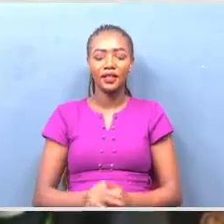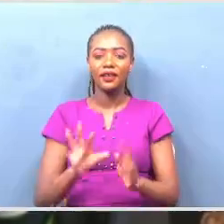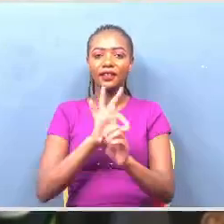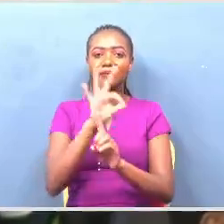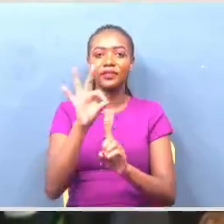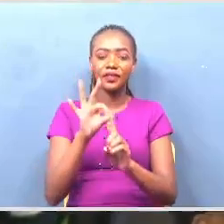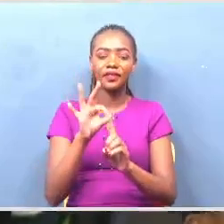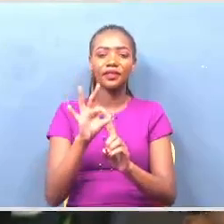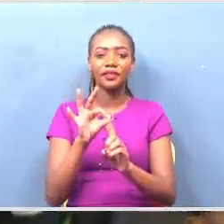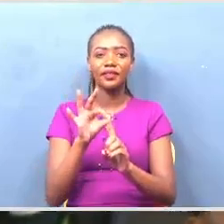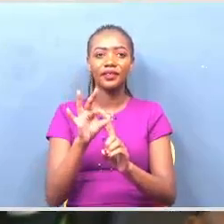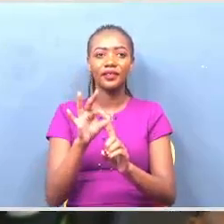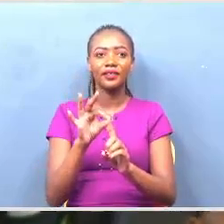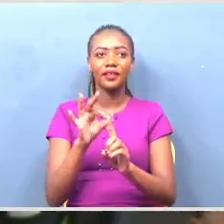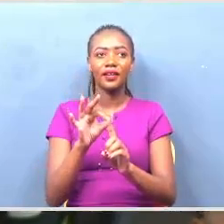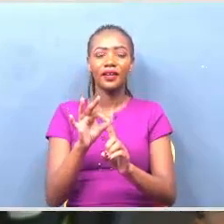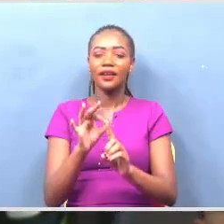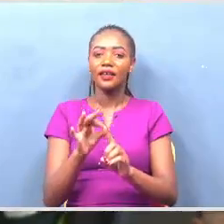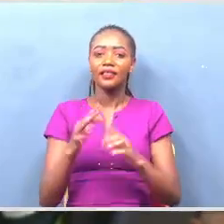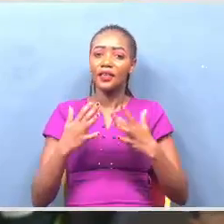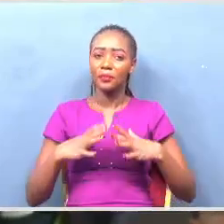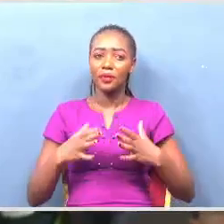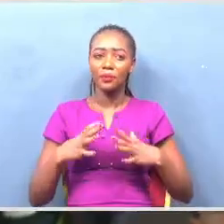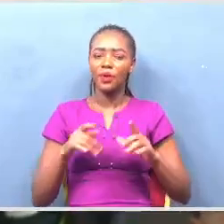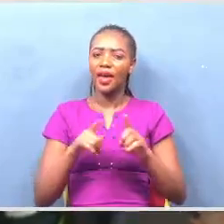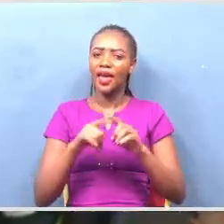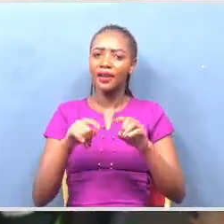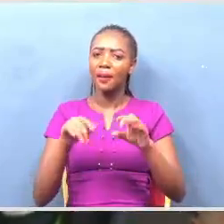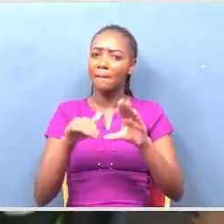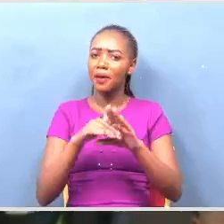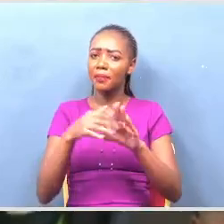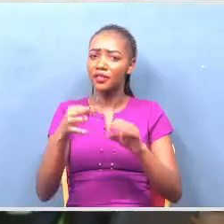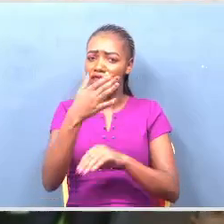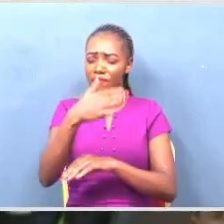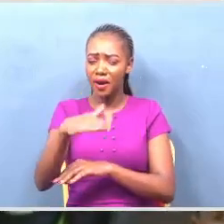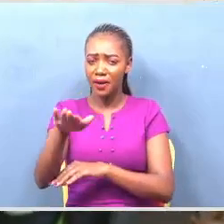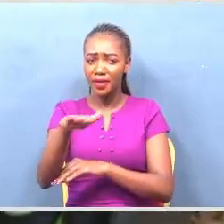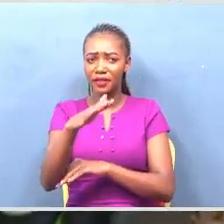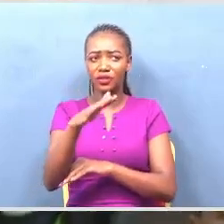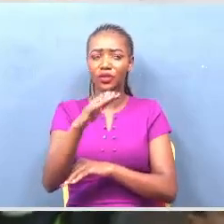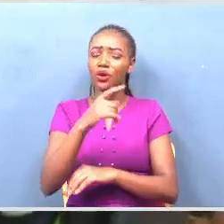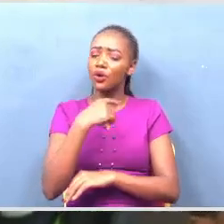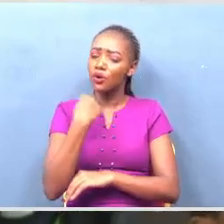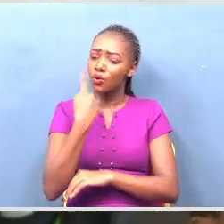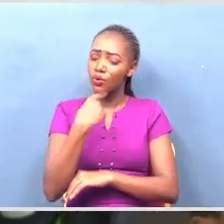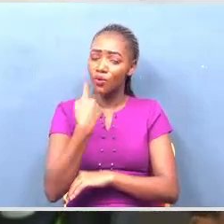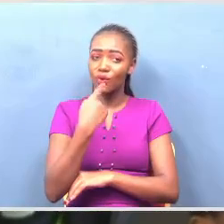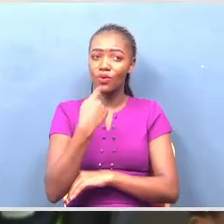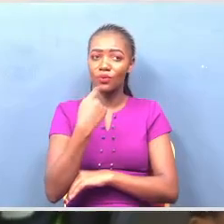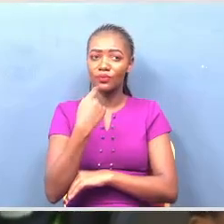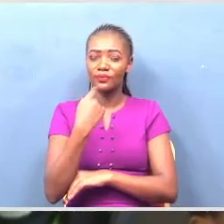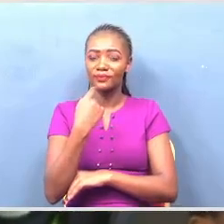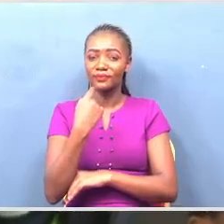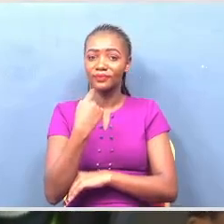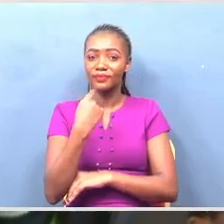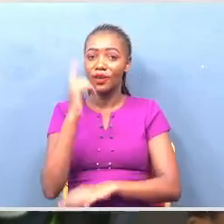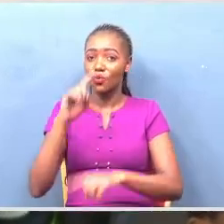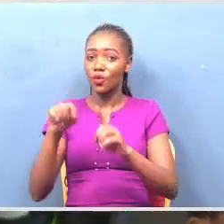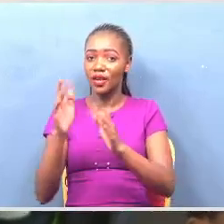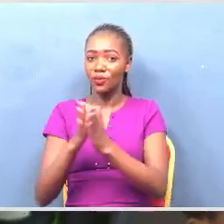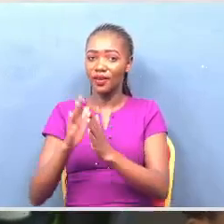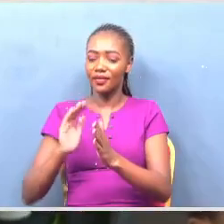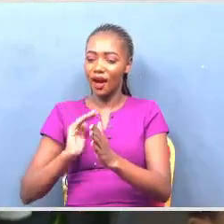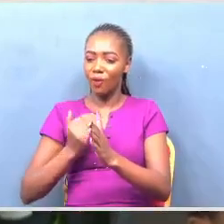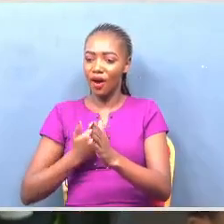especially the men and women, members of parliament, who were elected with us in